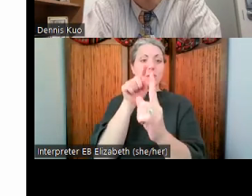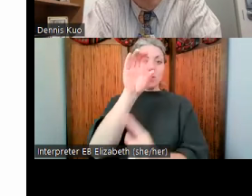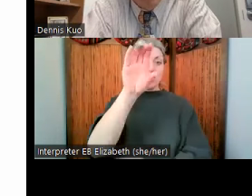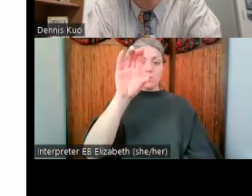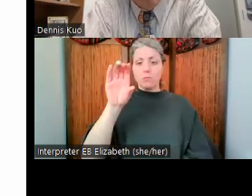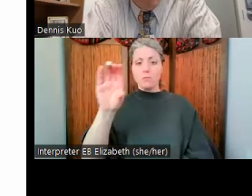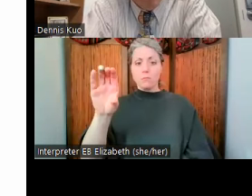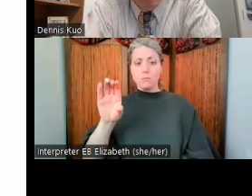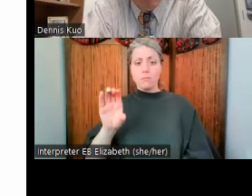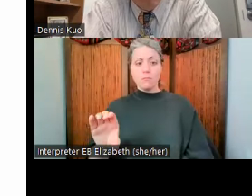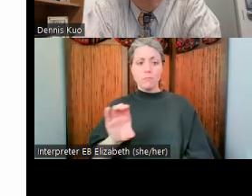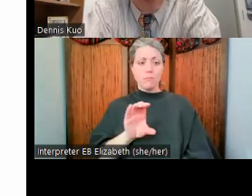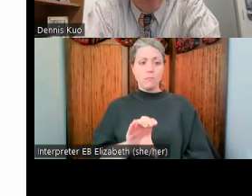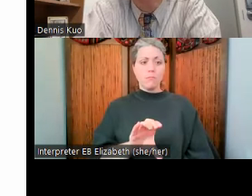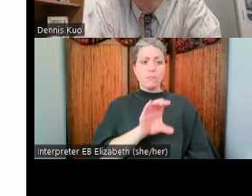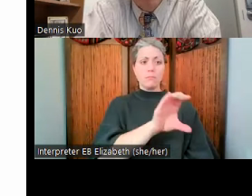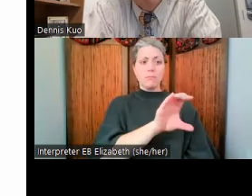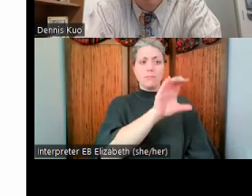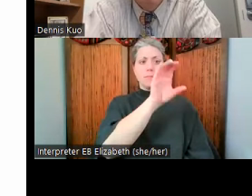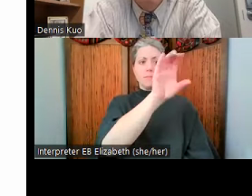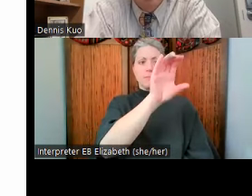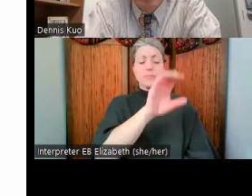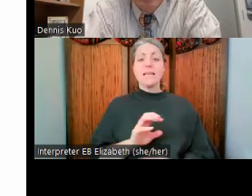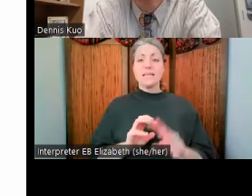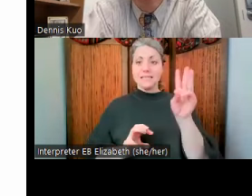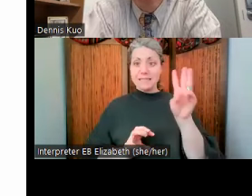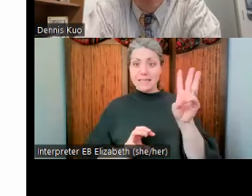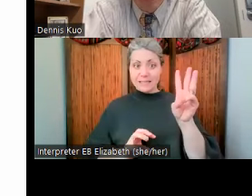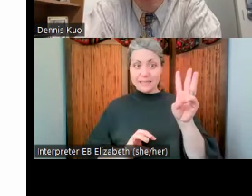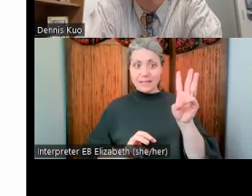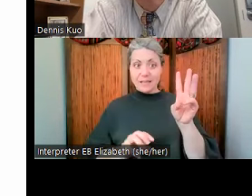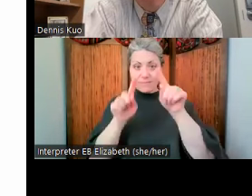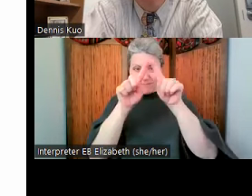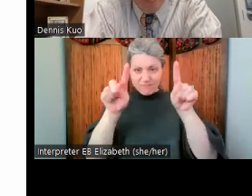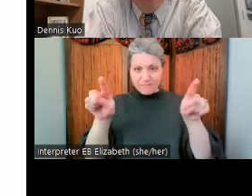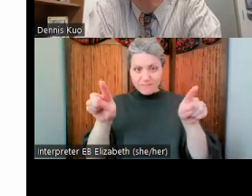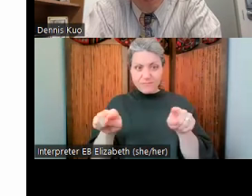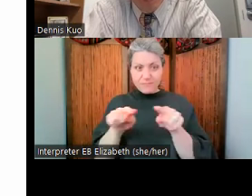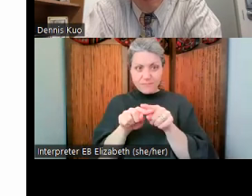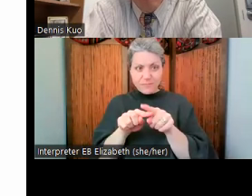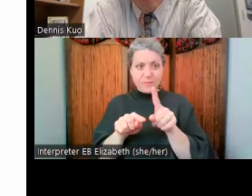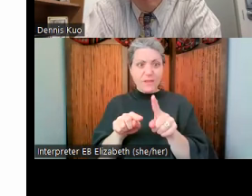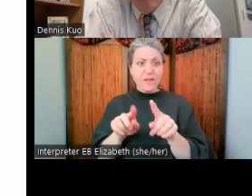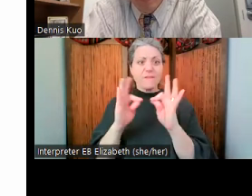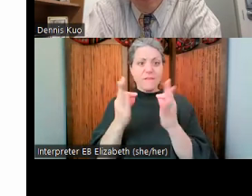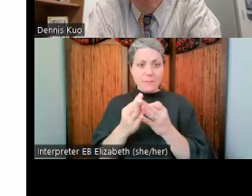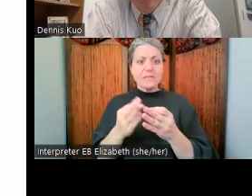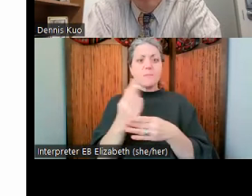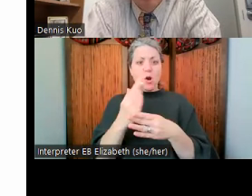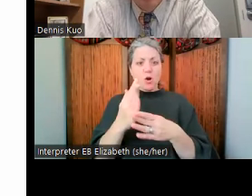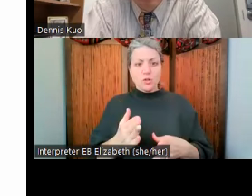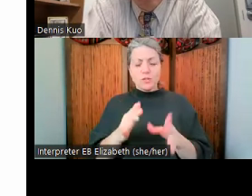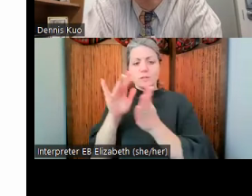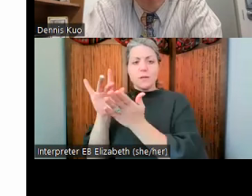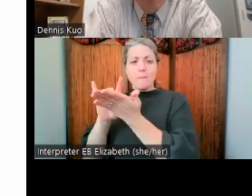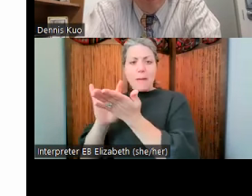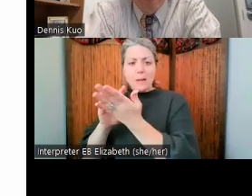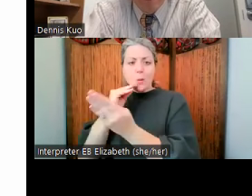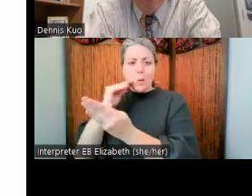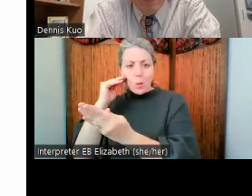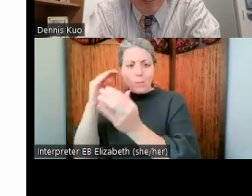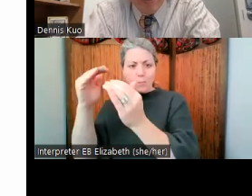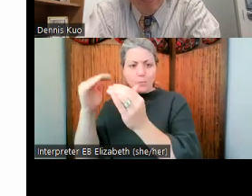of families as partners at all levels of decision making, that all children have a comprehensive coordinated medical home, that all